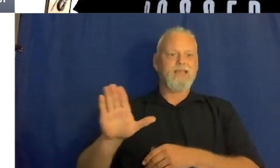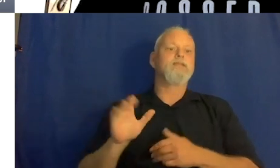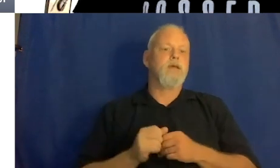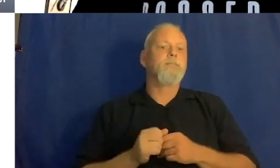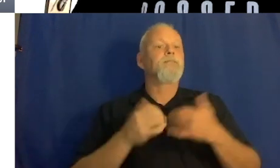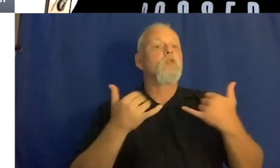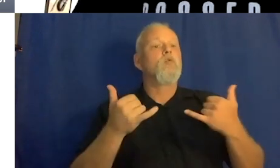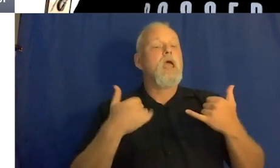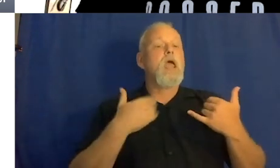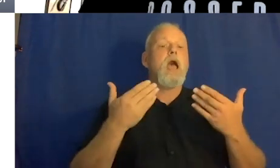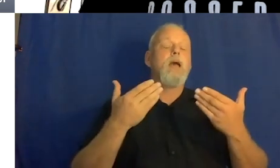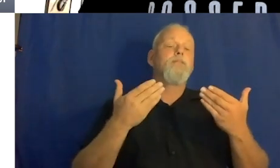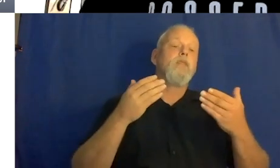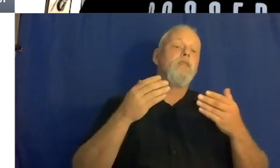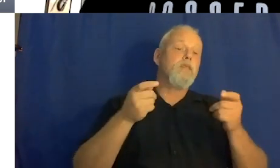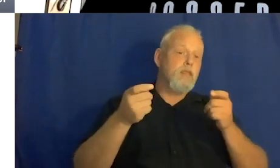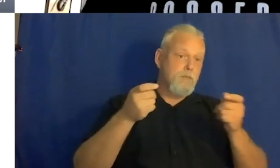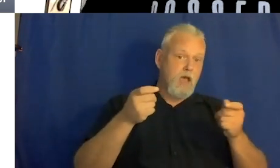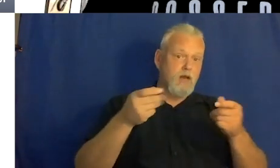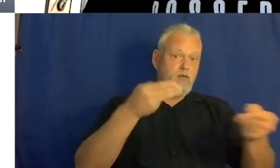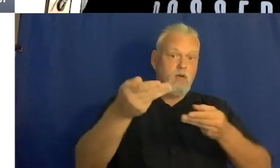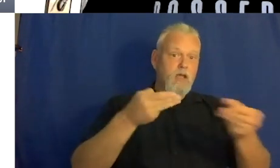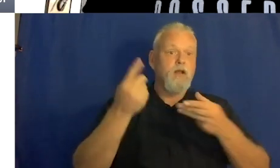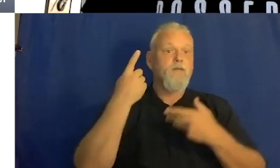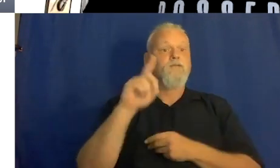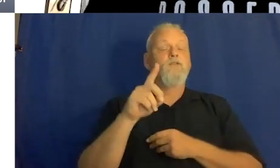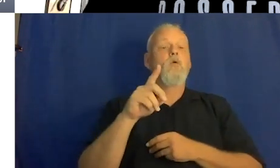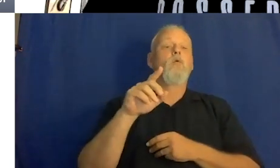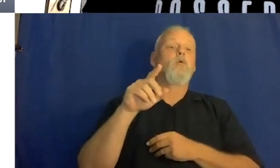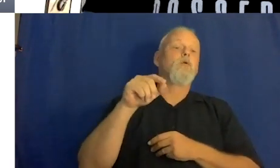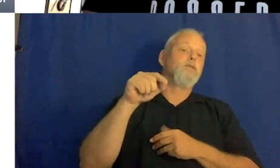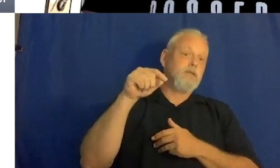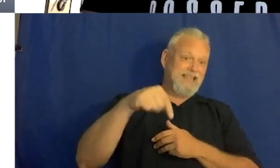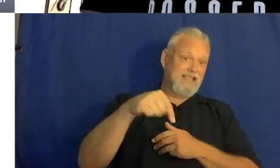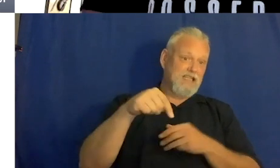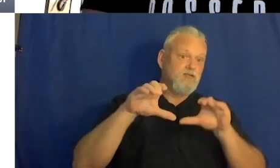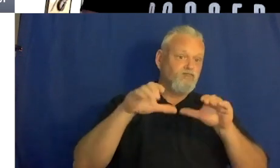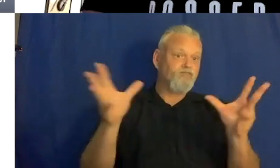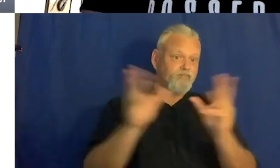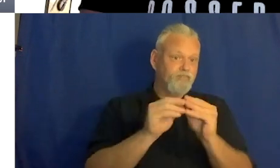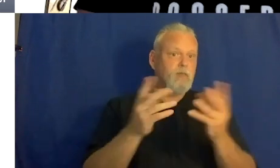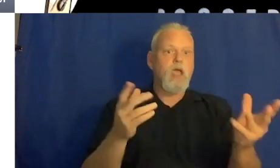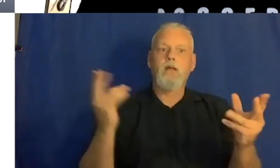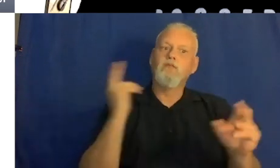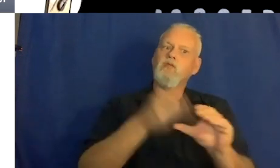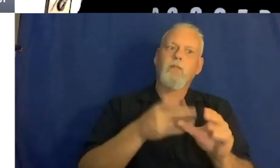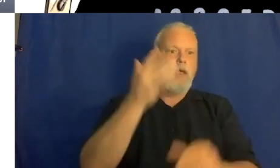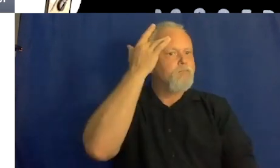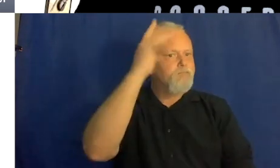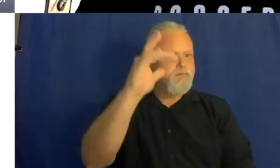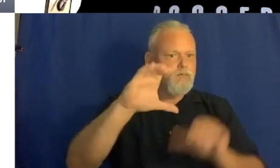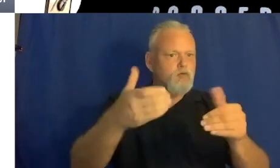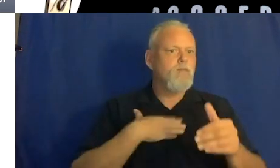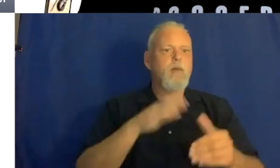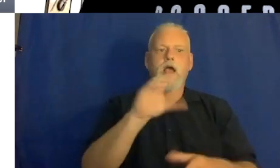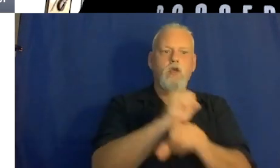for the opening panel at AIDSWatch Road to Resiliency, and am joined by a rather brilliant group of my colleagues from